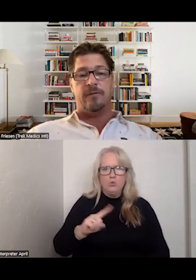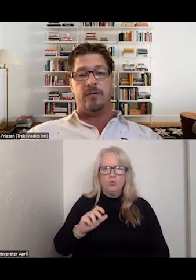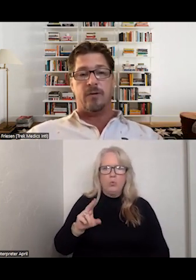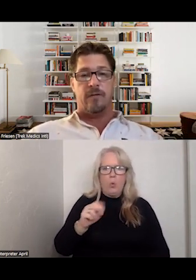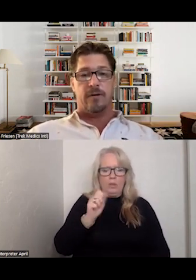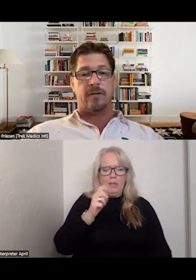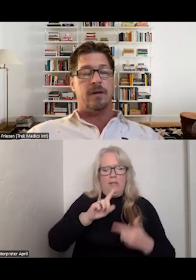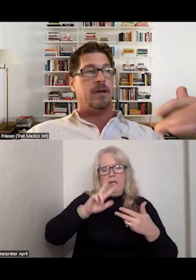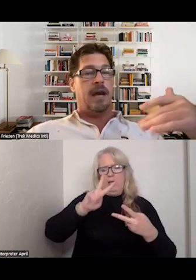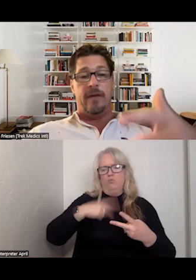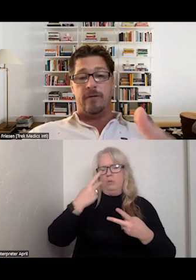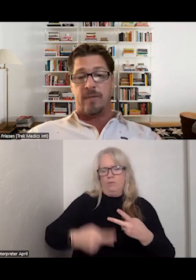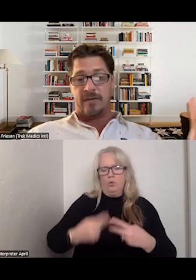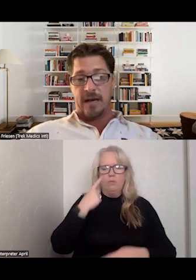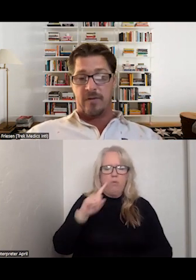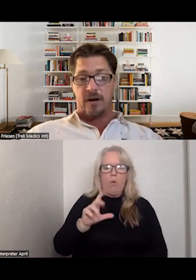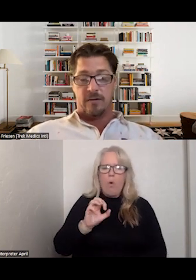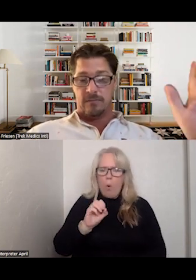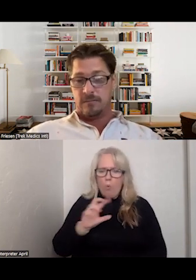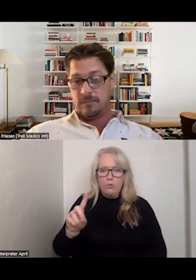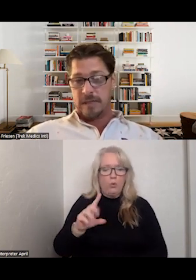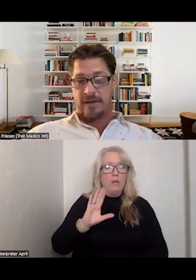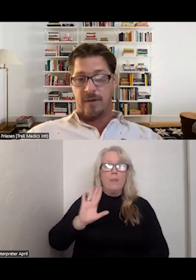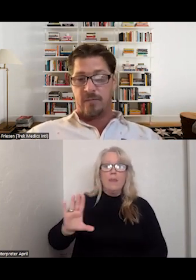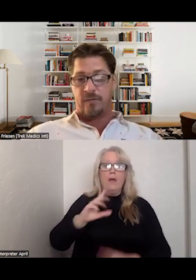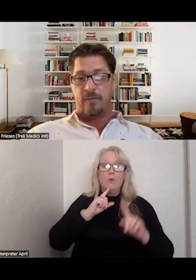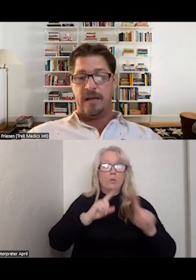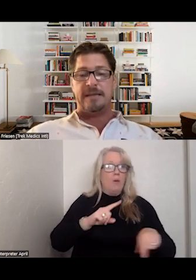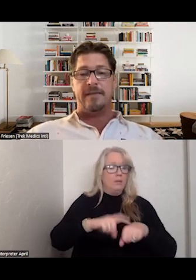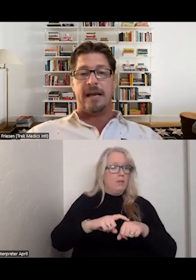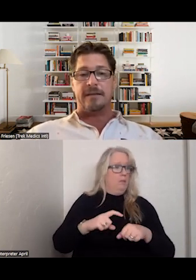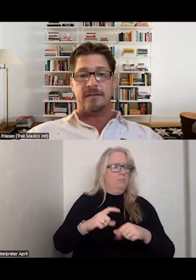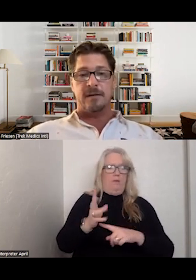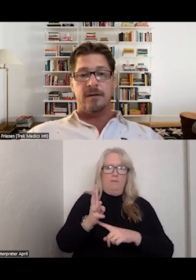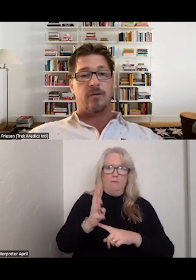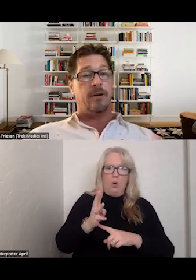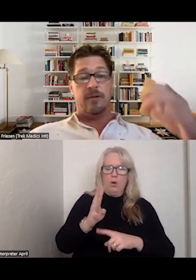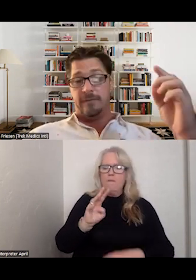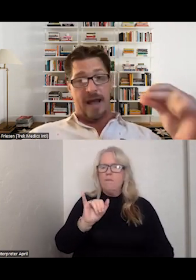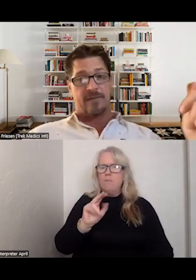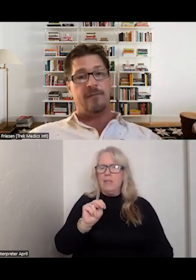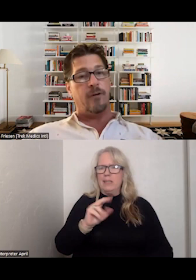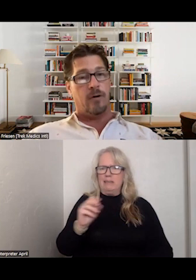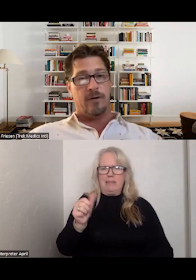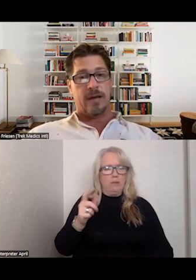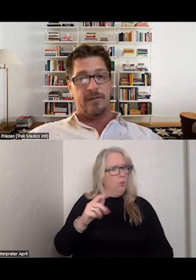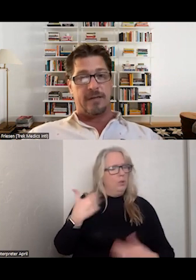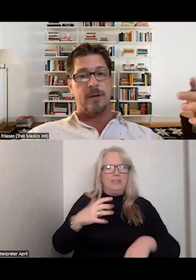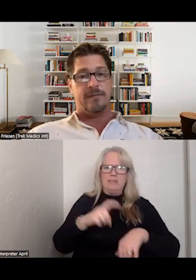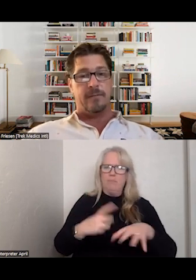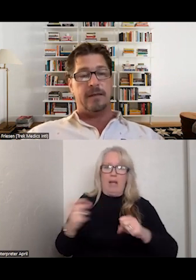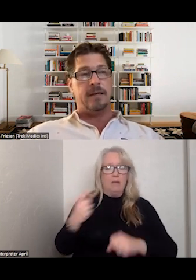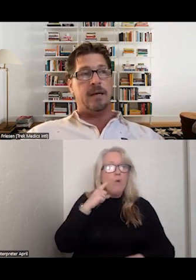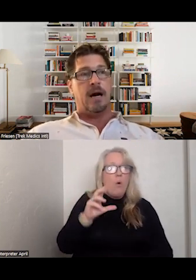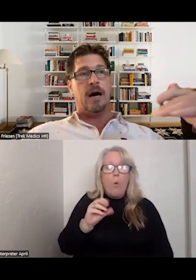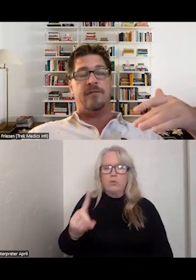scene to reverse the overdose. And their response times last month was 4 minutes and 10 seconds. So they're really fast. And for an overdose, obviously you